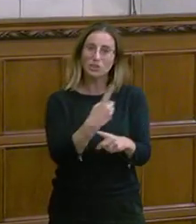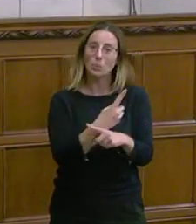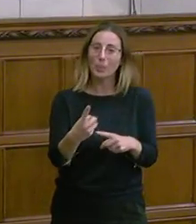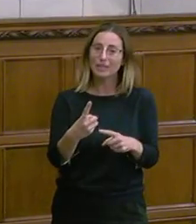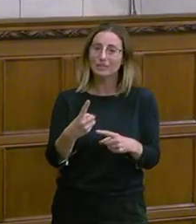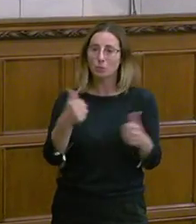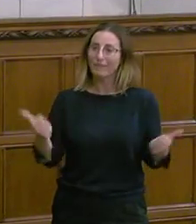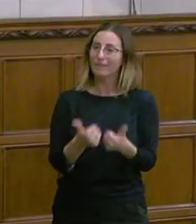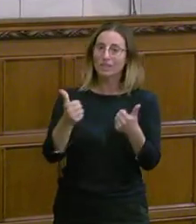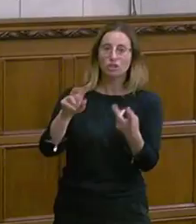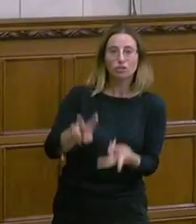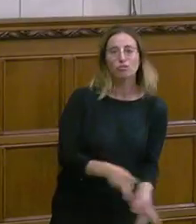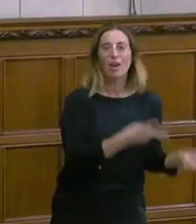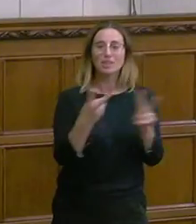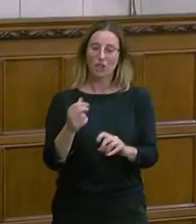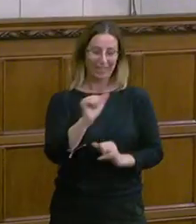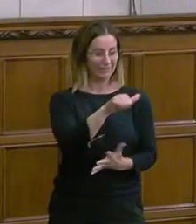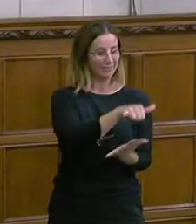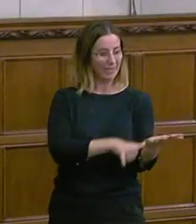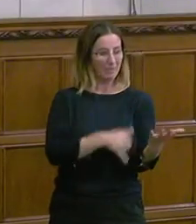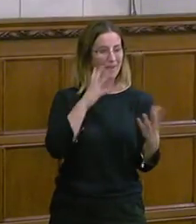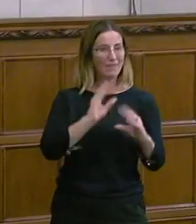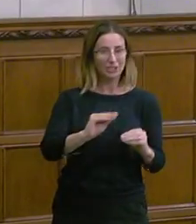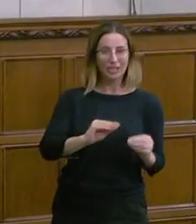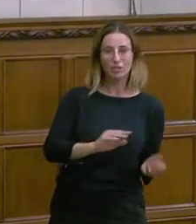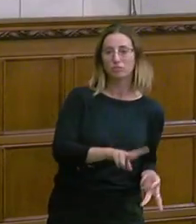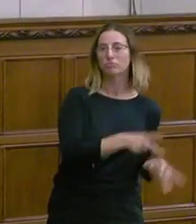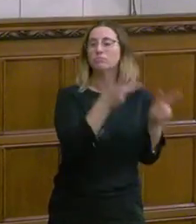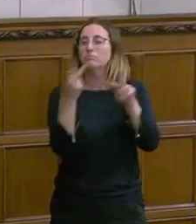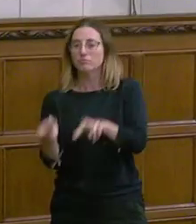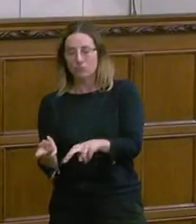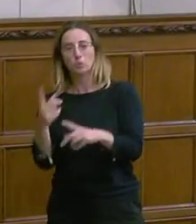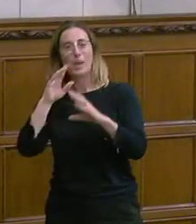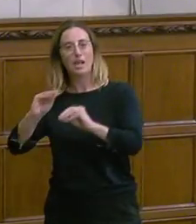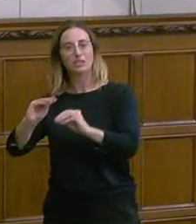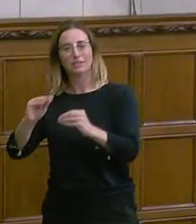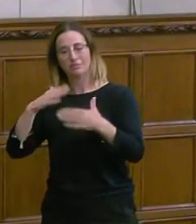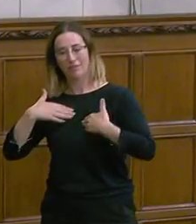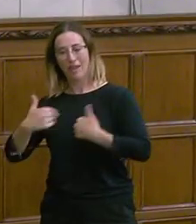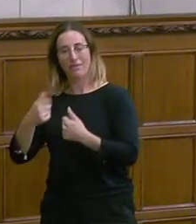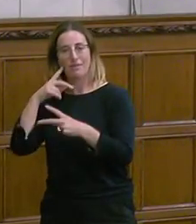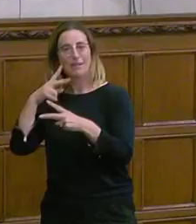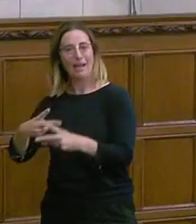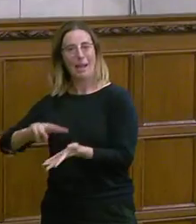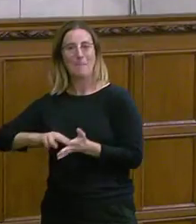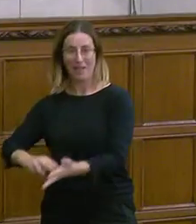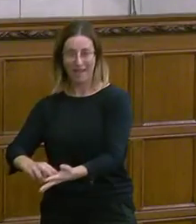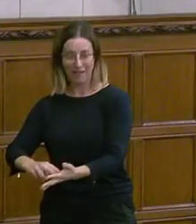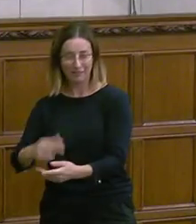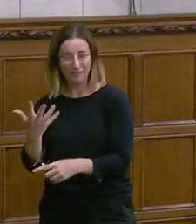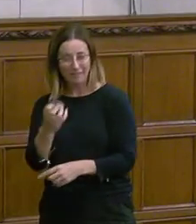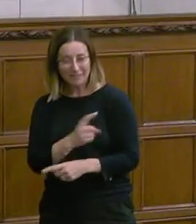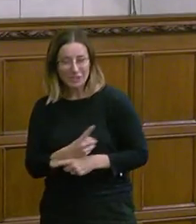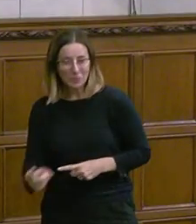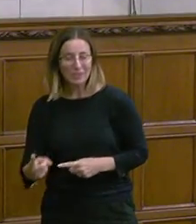transfer from a Statement of Education, Health and Care Plan, from a statement to an Education, Health and Care Plan. This is more than twice the